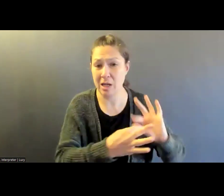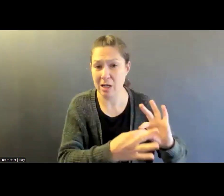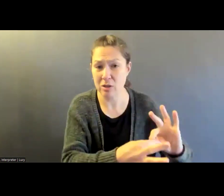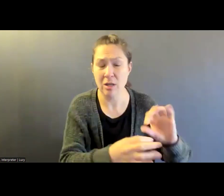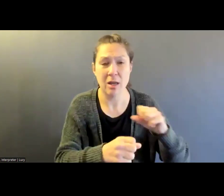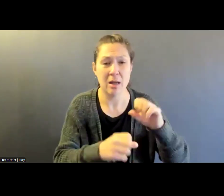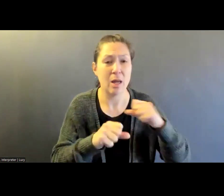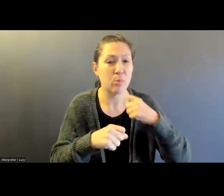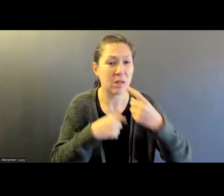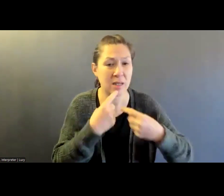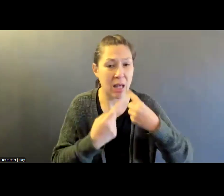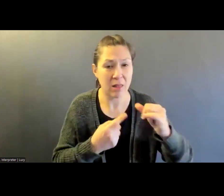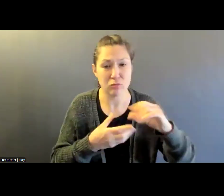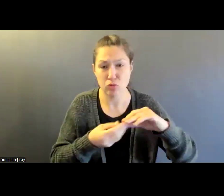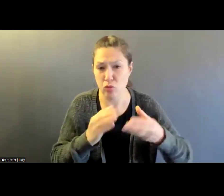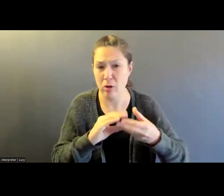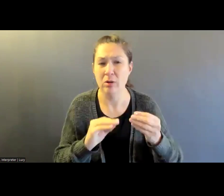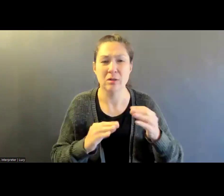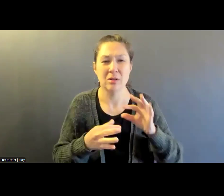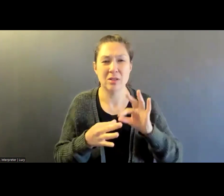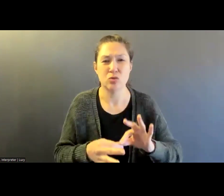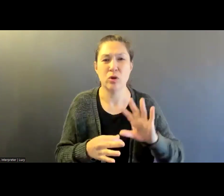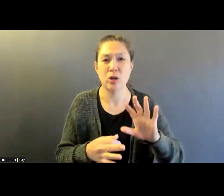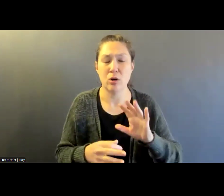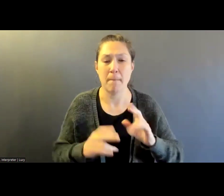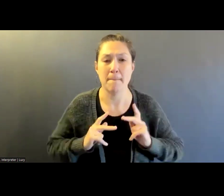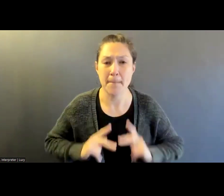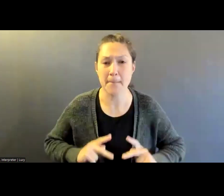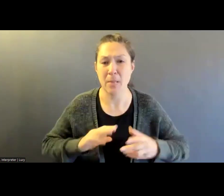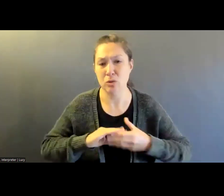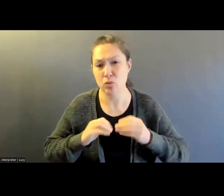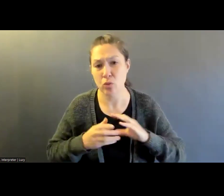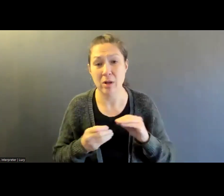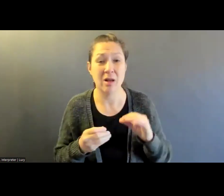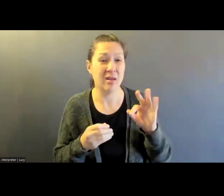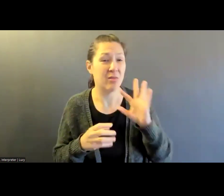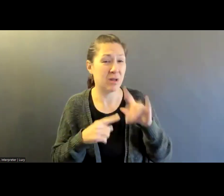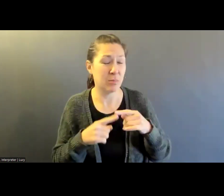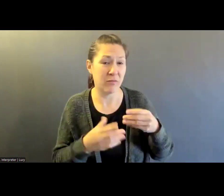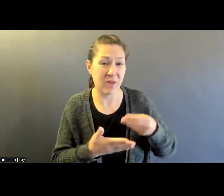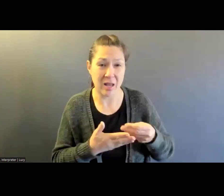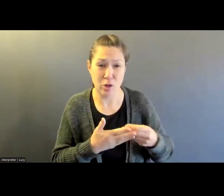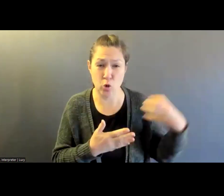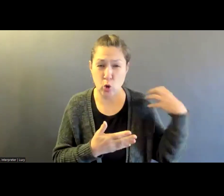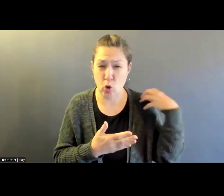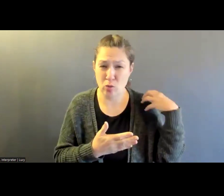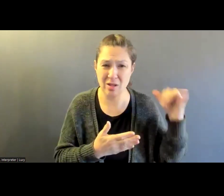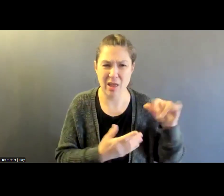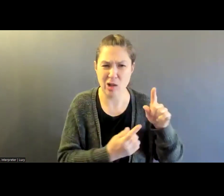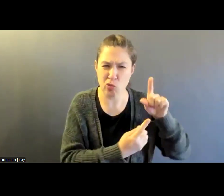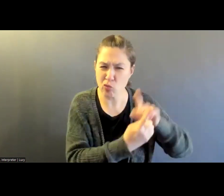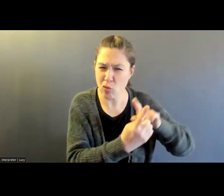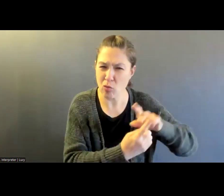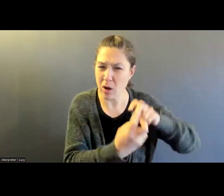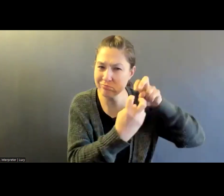stories, personal journeys, especially if you're doing financial coaching. That is a one-on-one relationship. And that individual you're working with has a